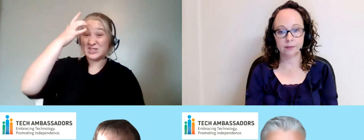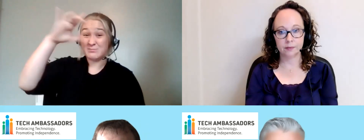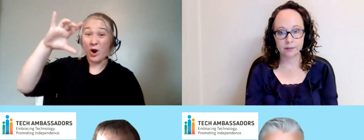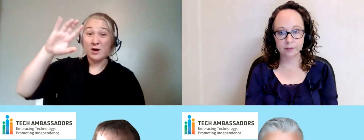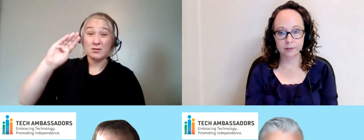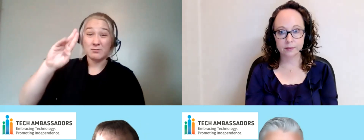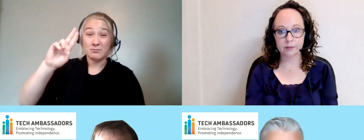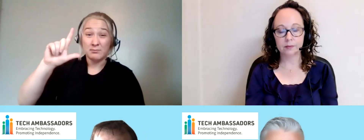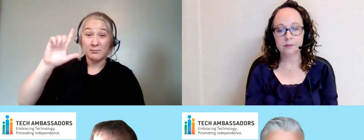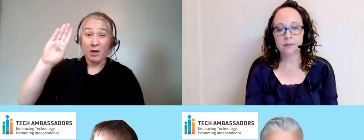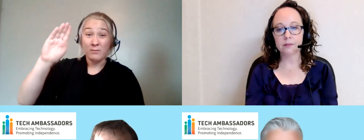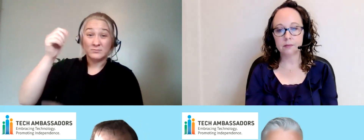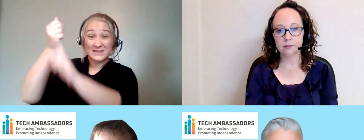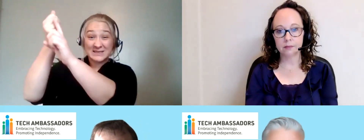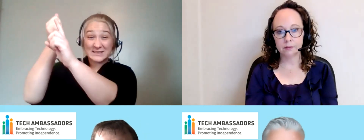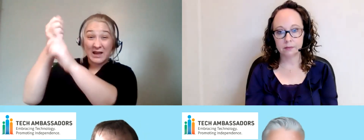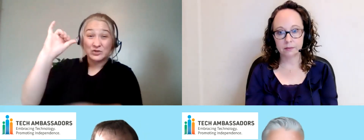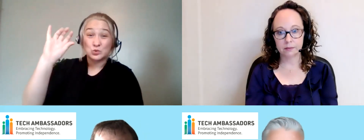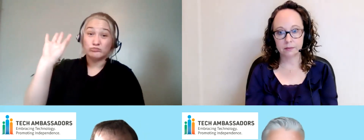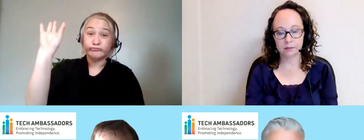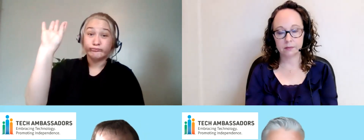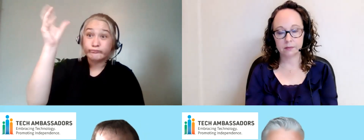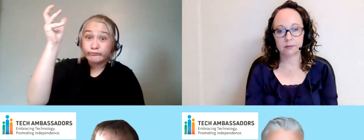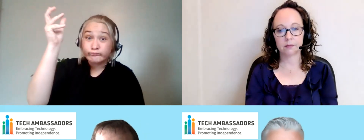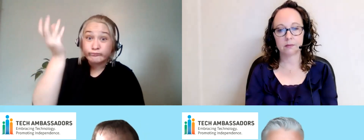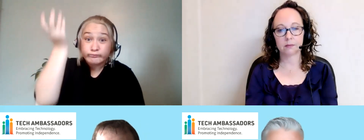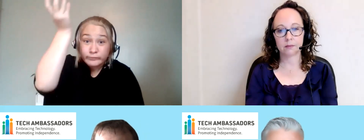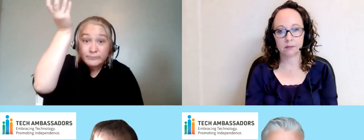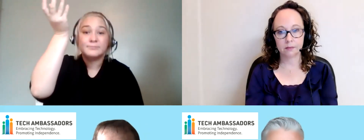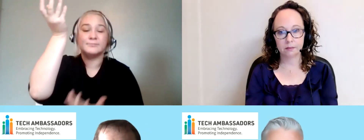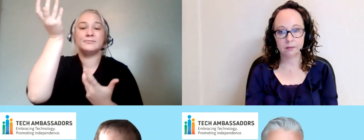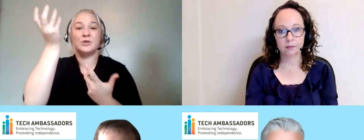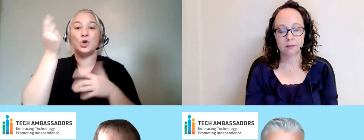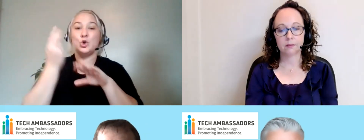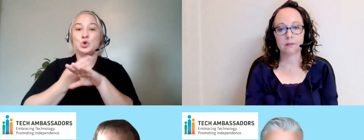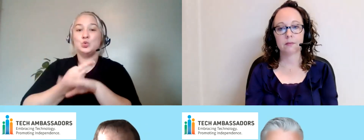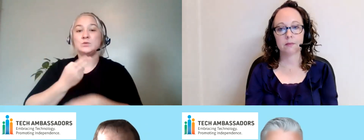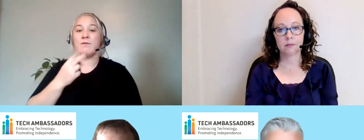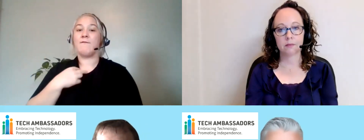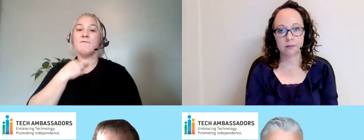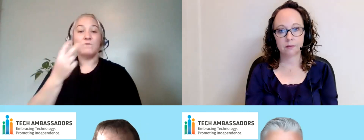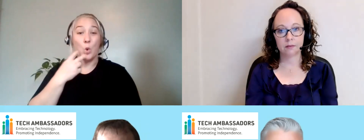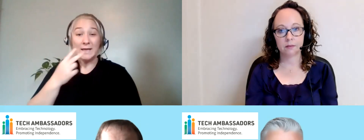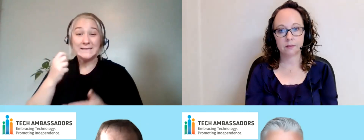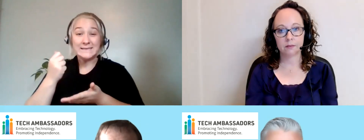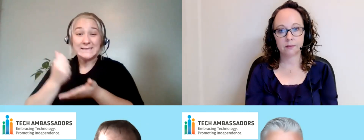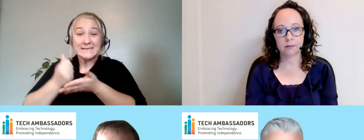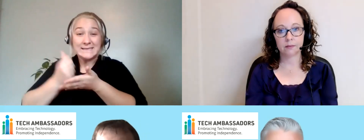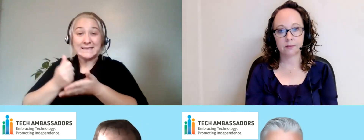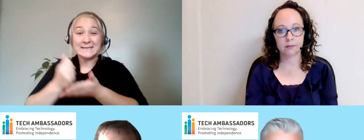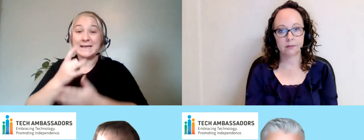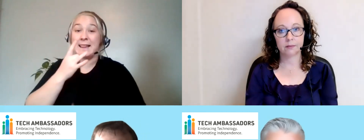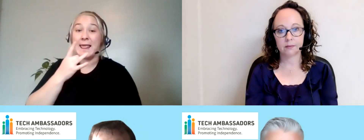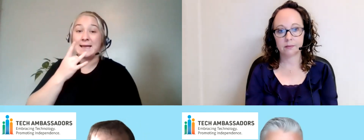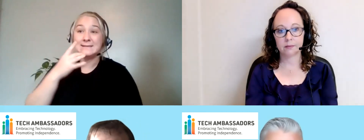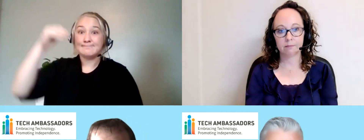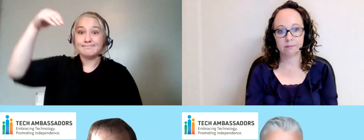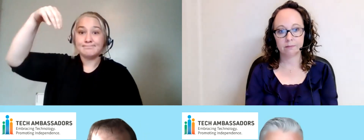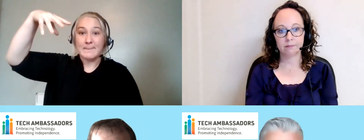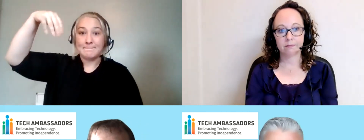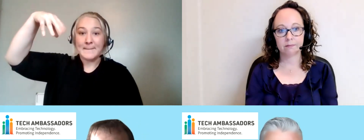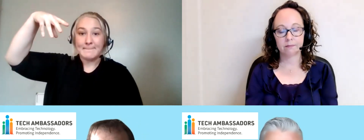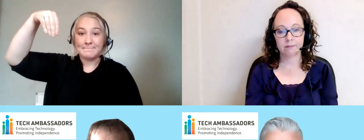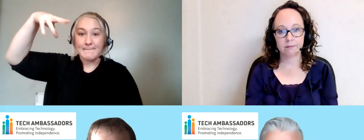used as a like voice assisted light.